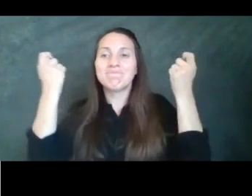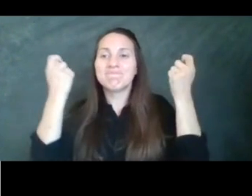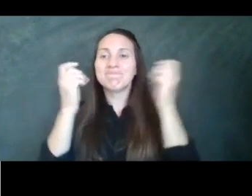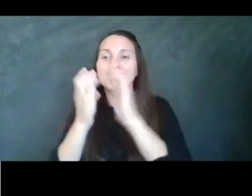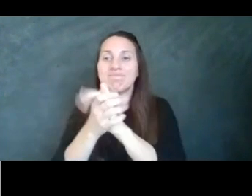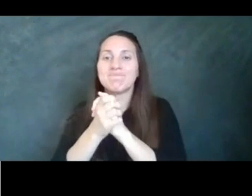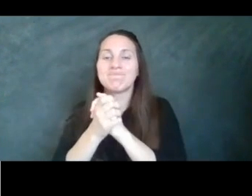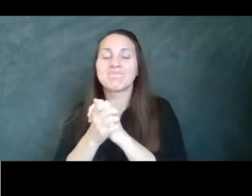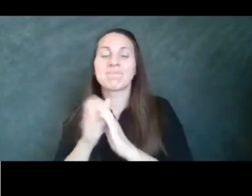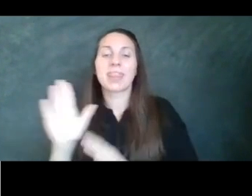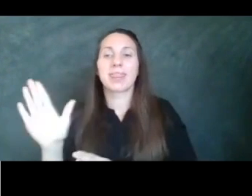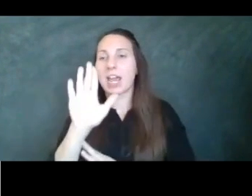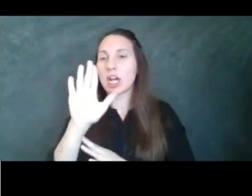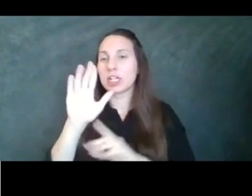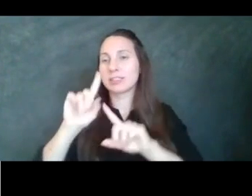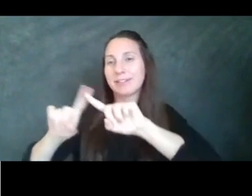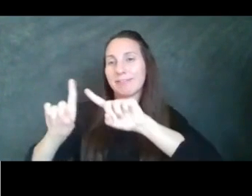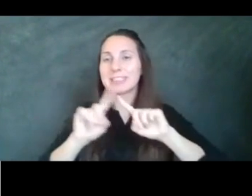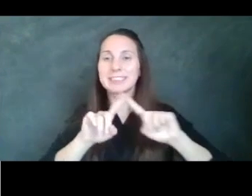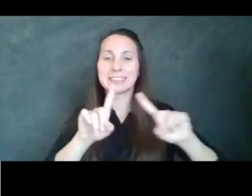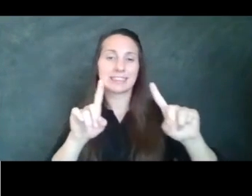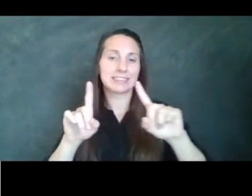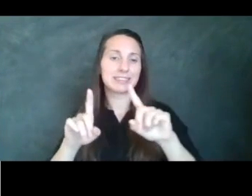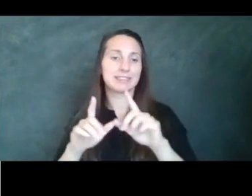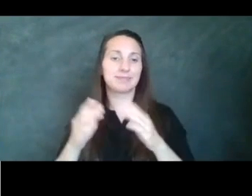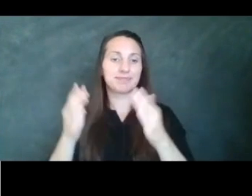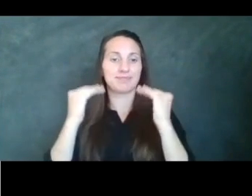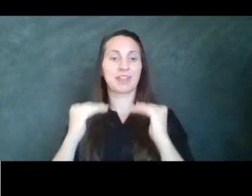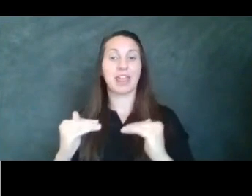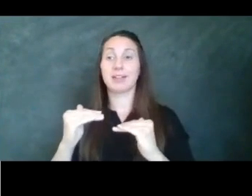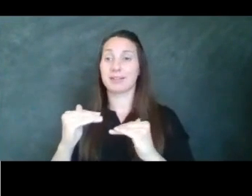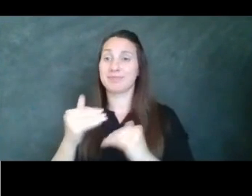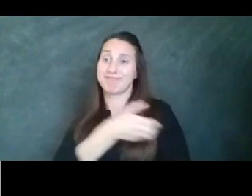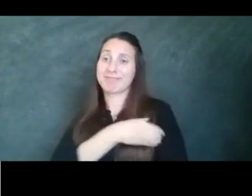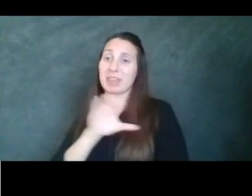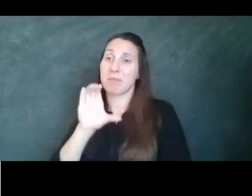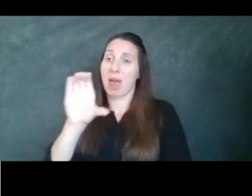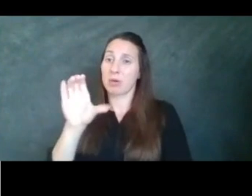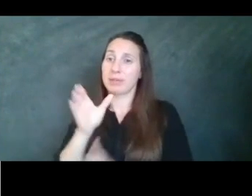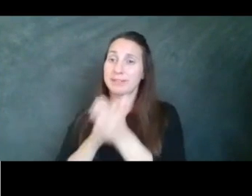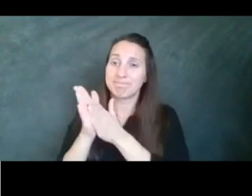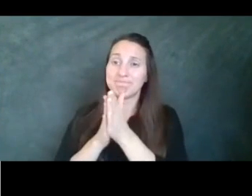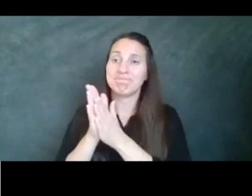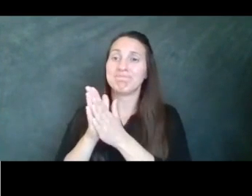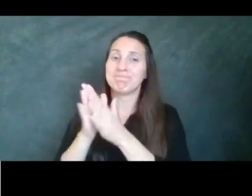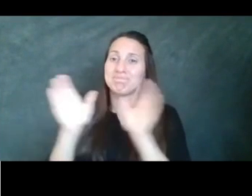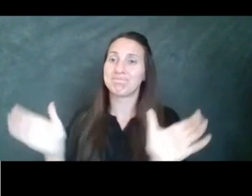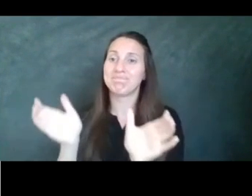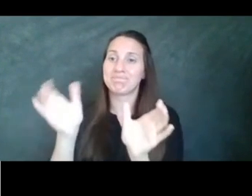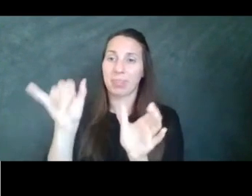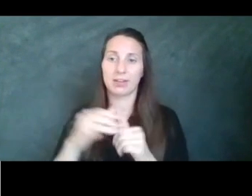fostering empowerment and self-determination. Next slide.